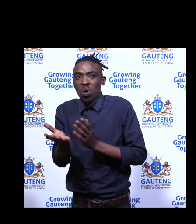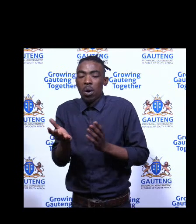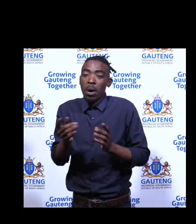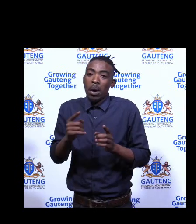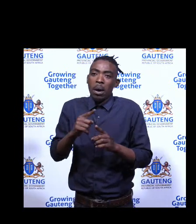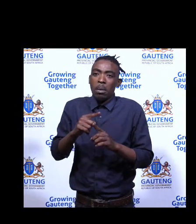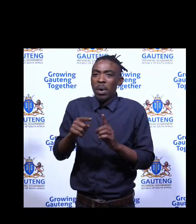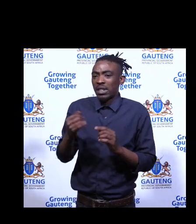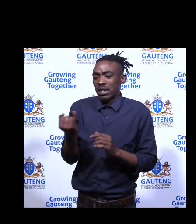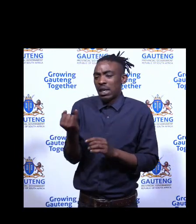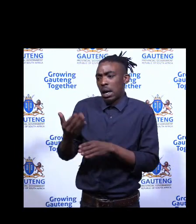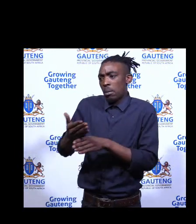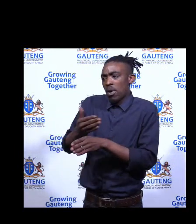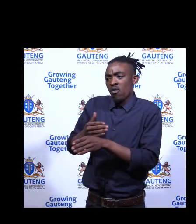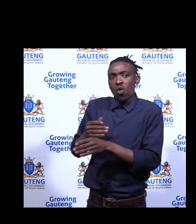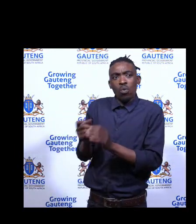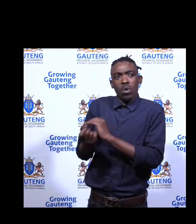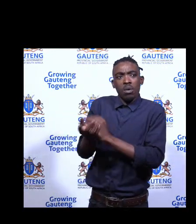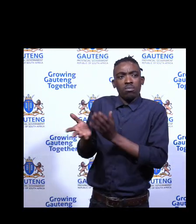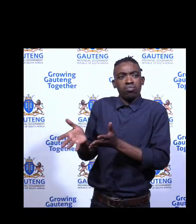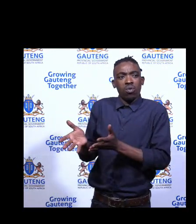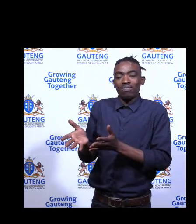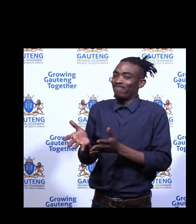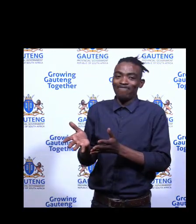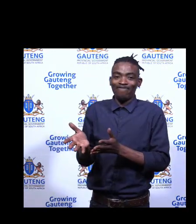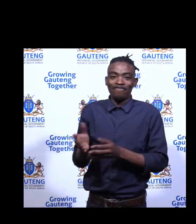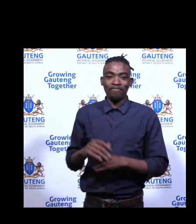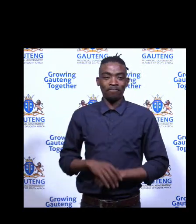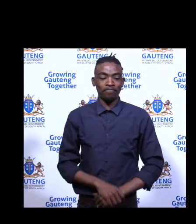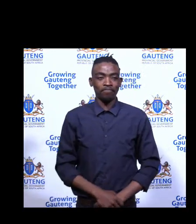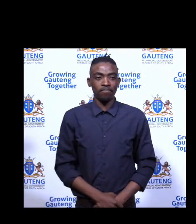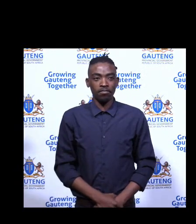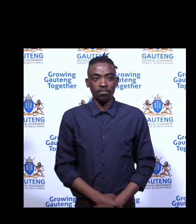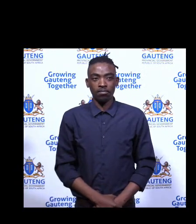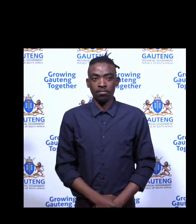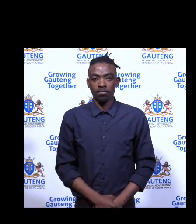had in earlier updates.